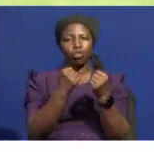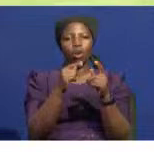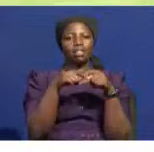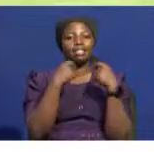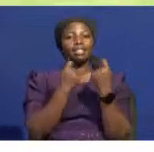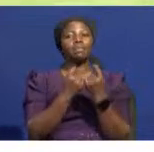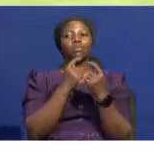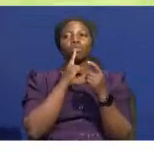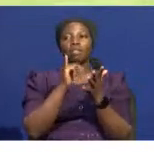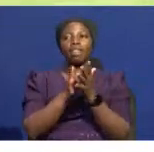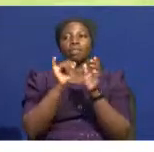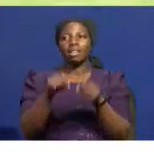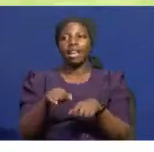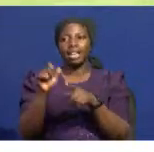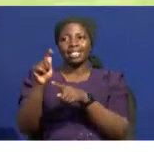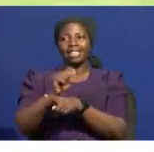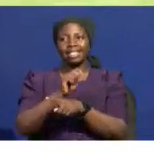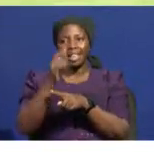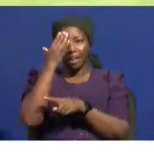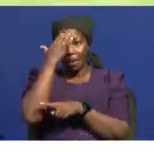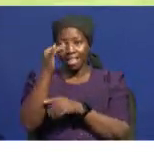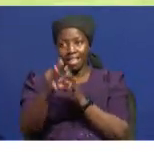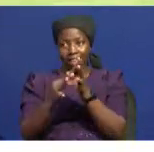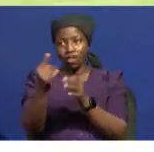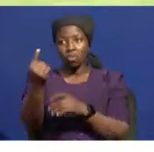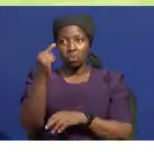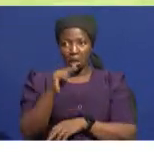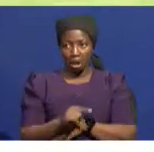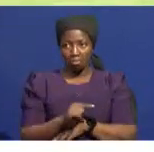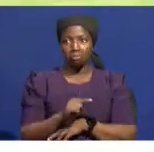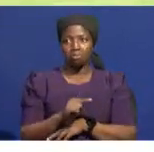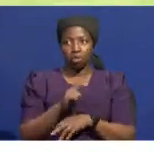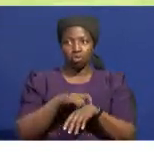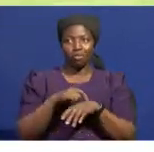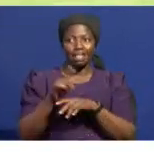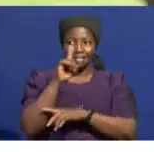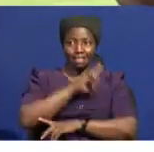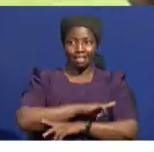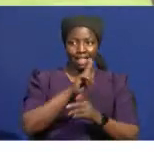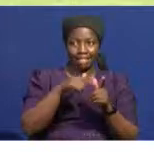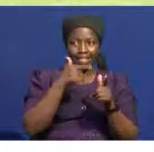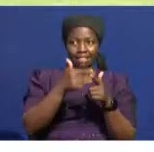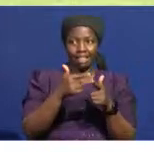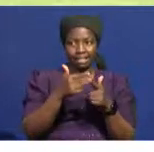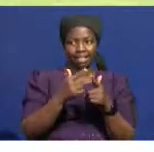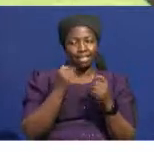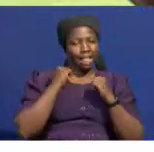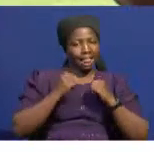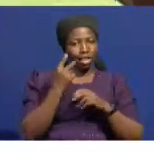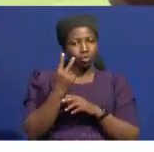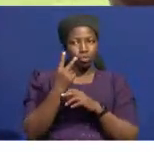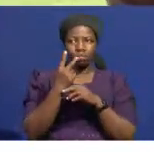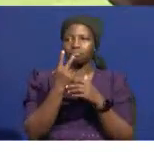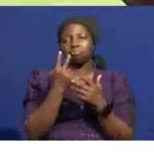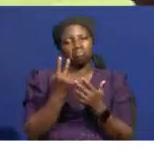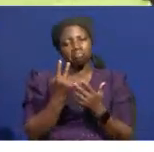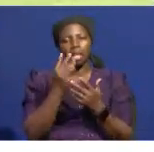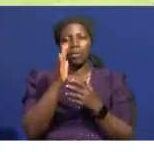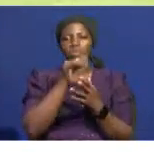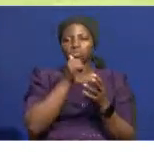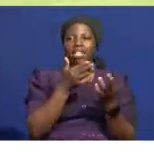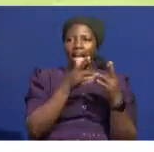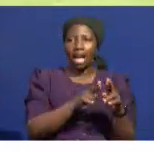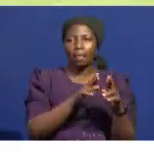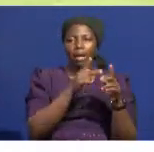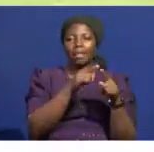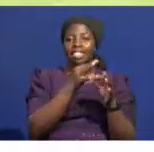training, because you know, if you come abruptly like during the day and try and do release in that day, it won't happen. But if you are together and